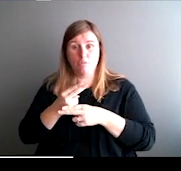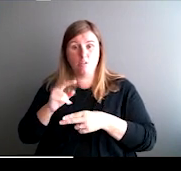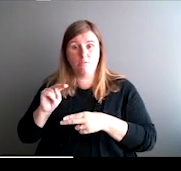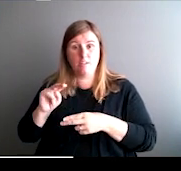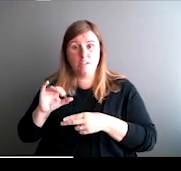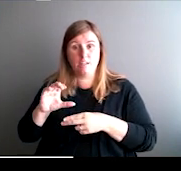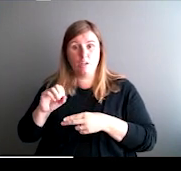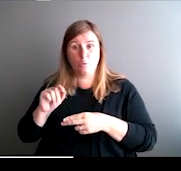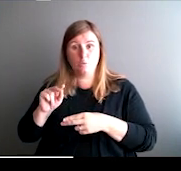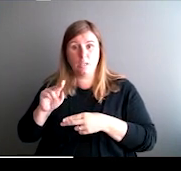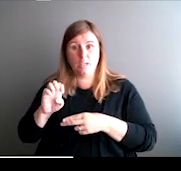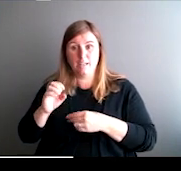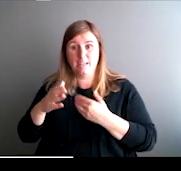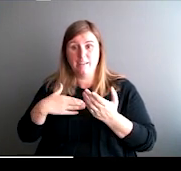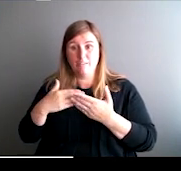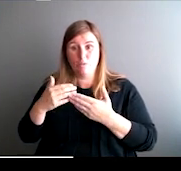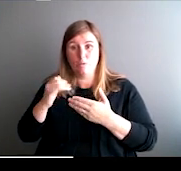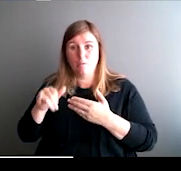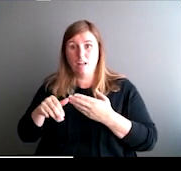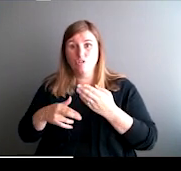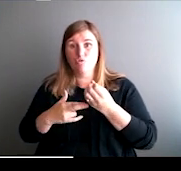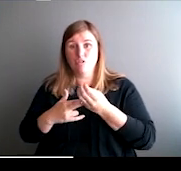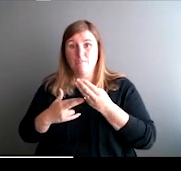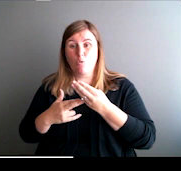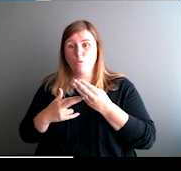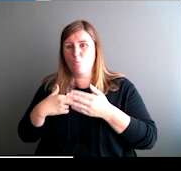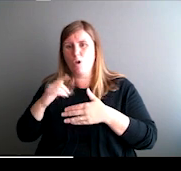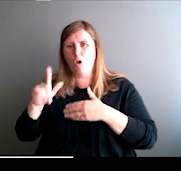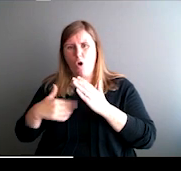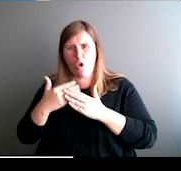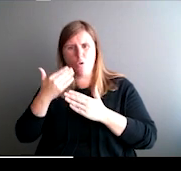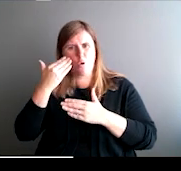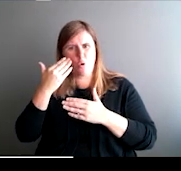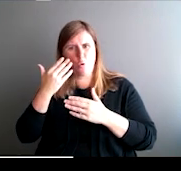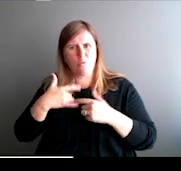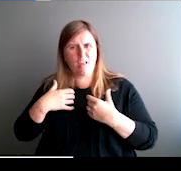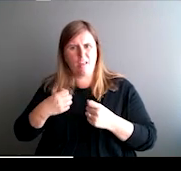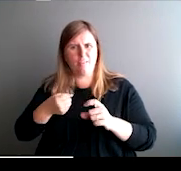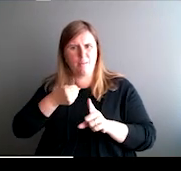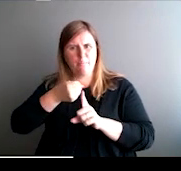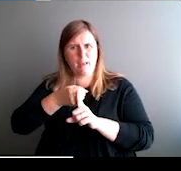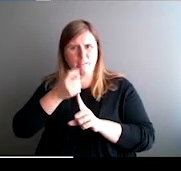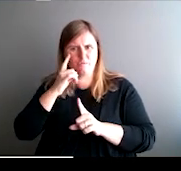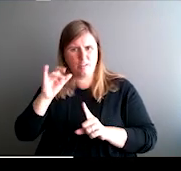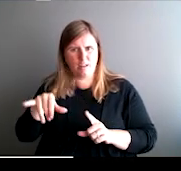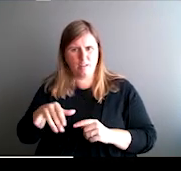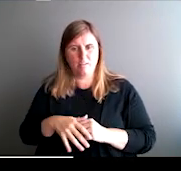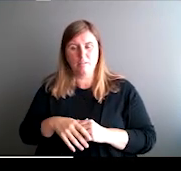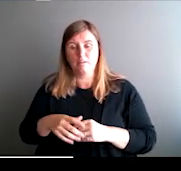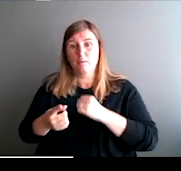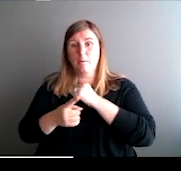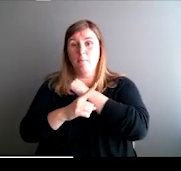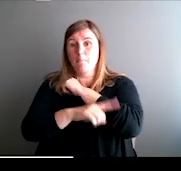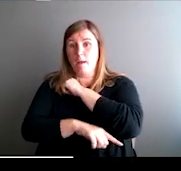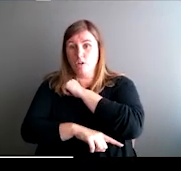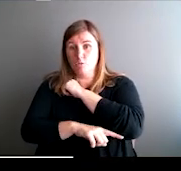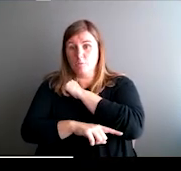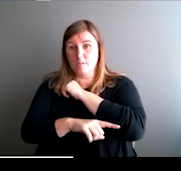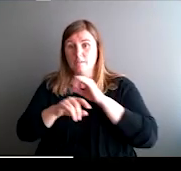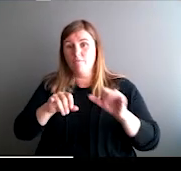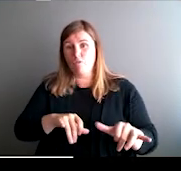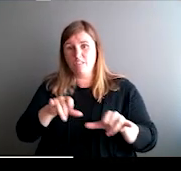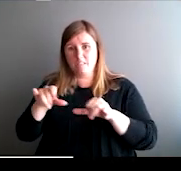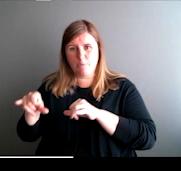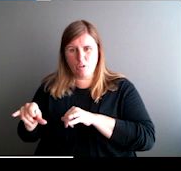nicotine. And even though that's reinforcement, we all know the health impacts. Punishment, very